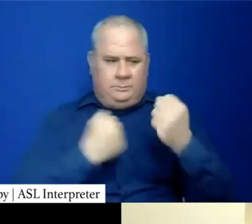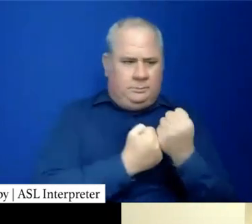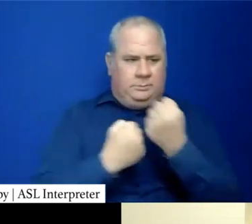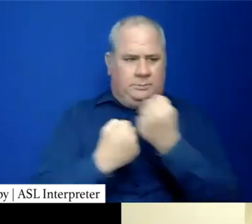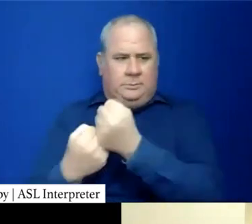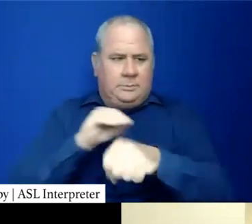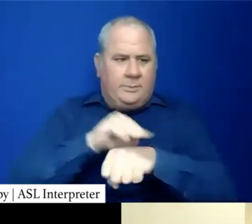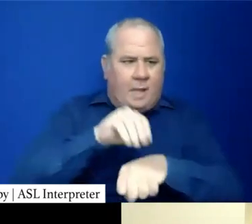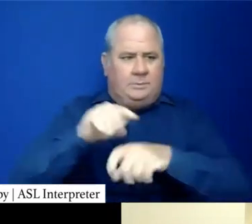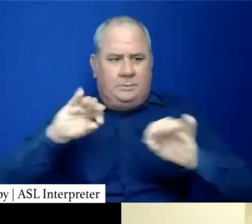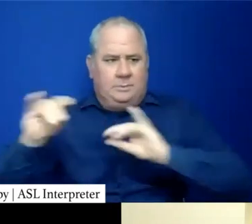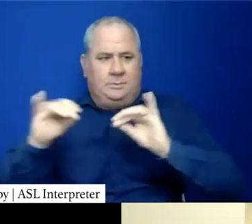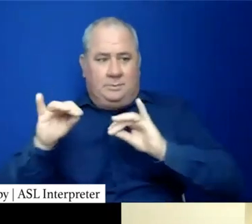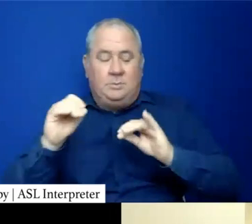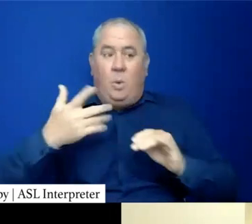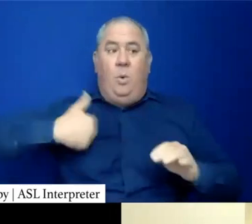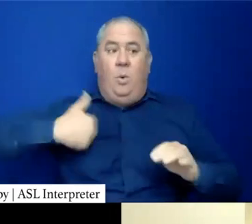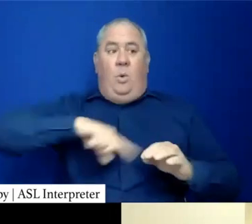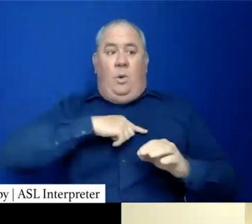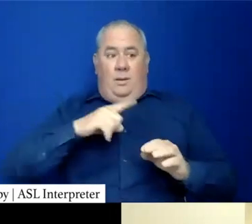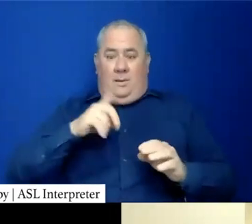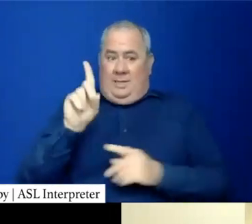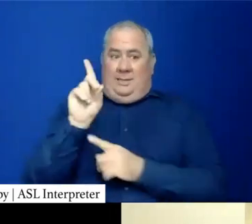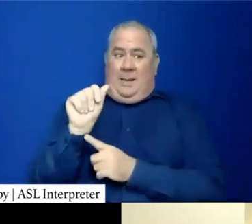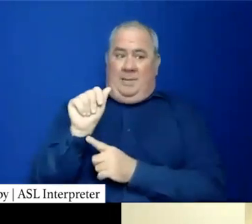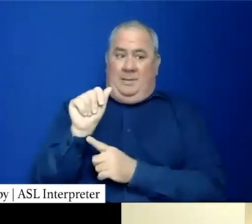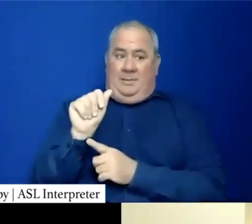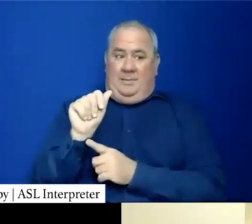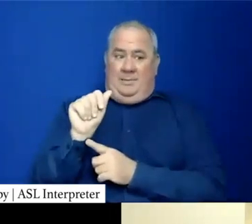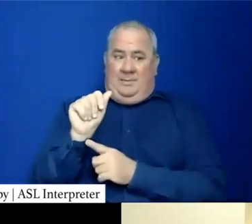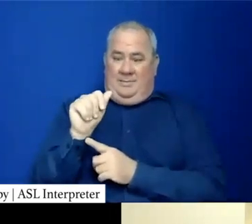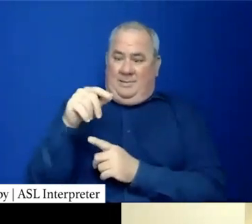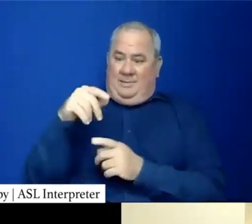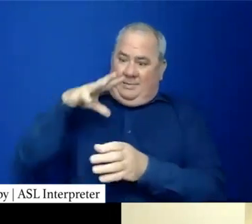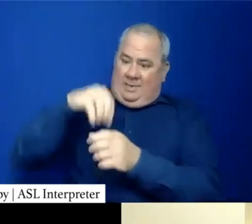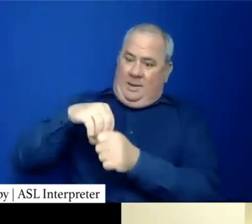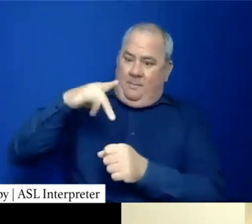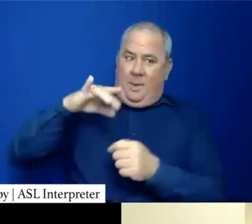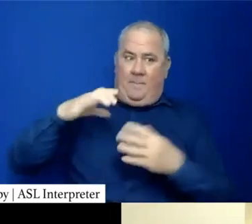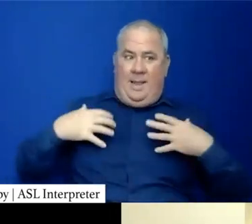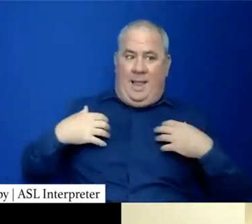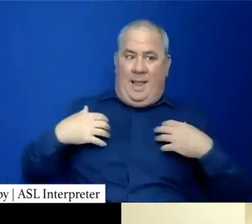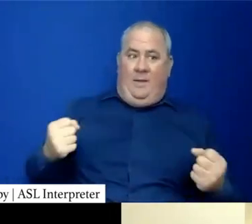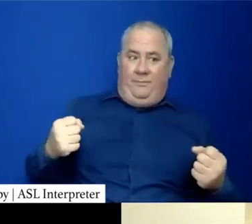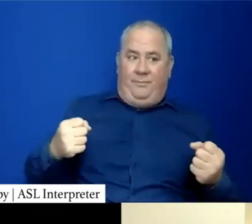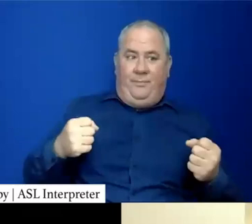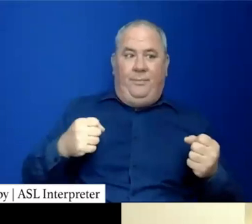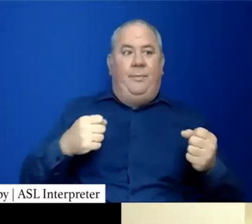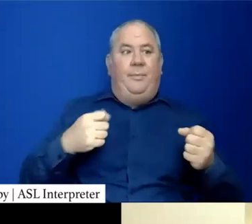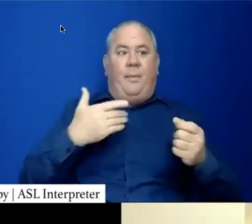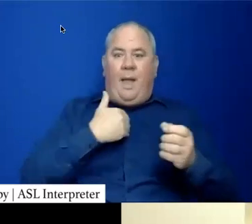are disabled public health professionals, there's going to be like a spin-off affinity group, just so we